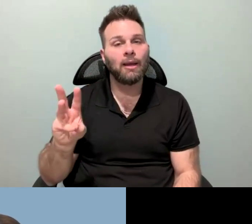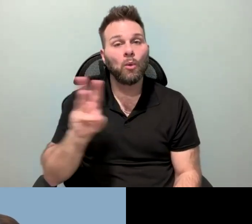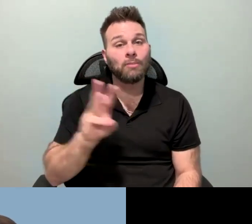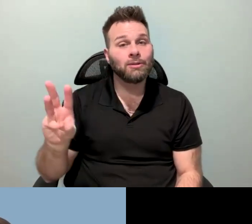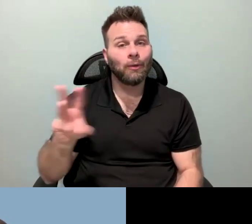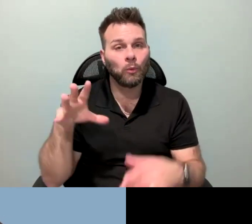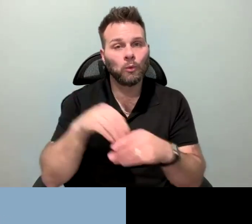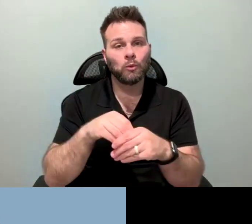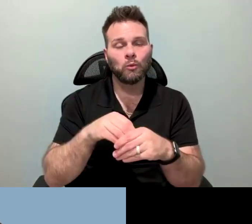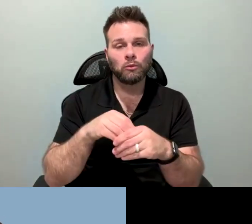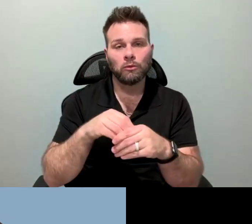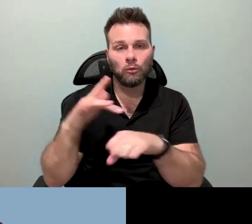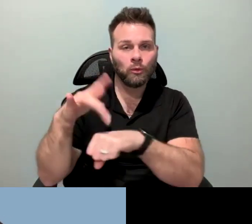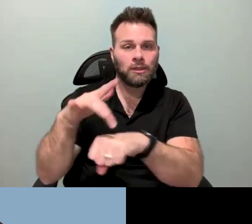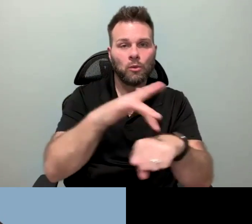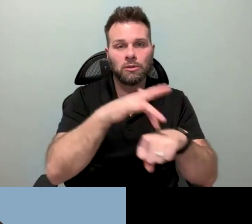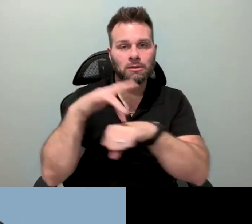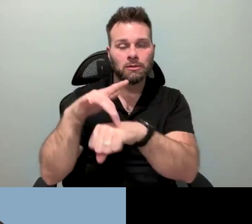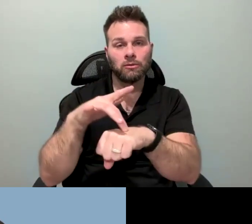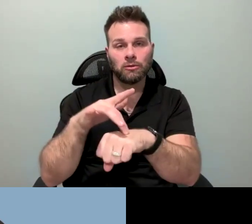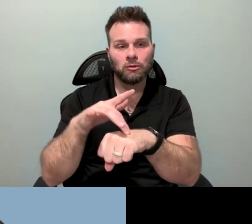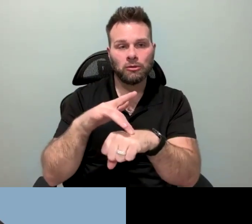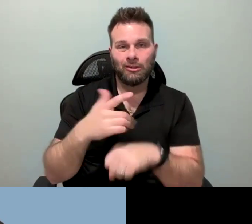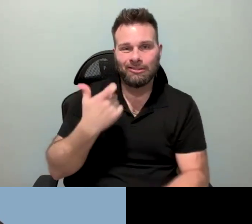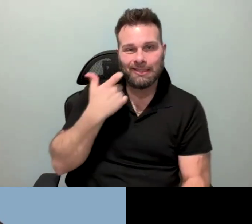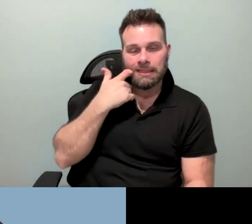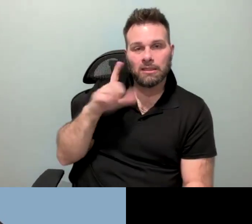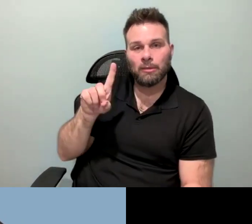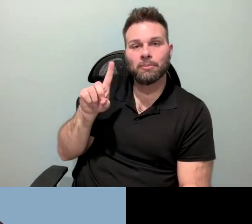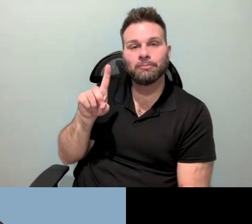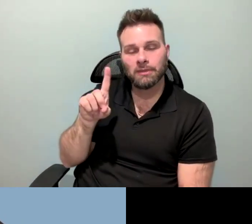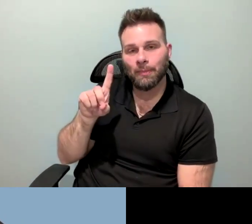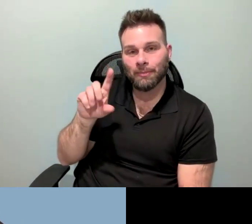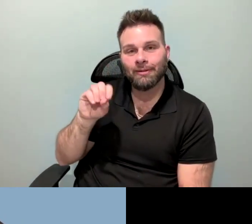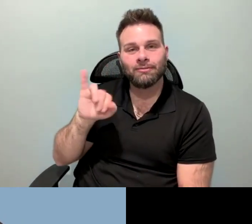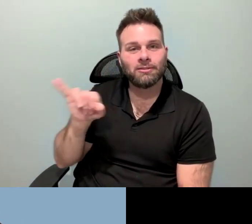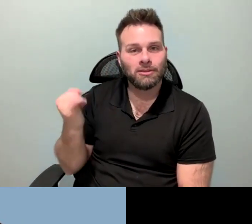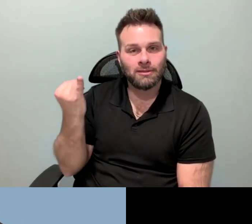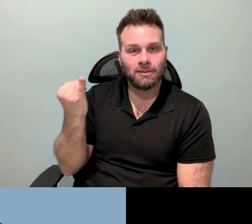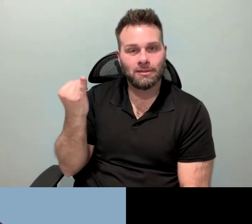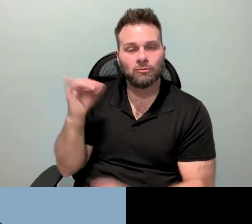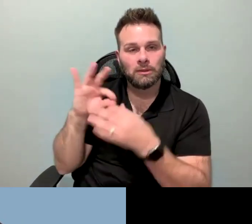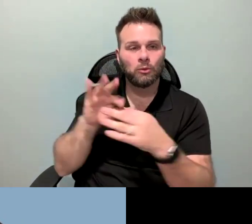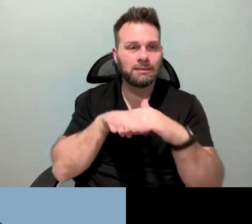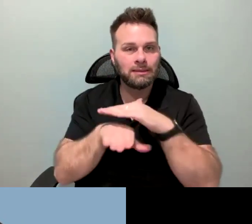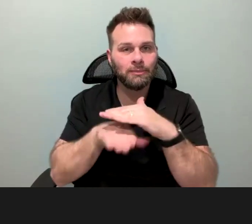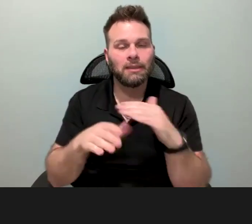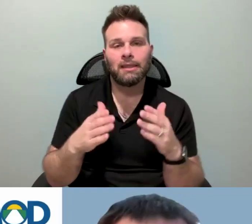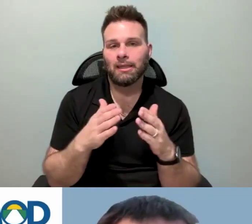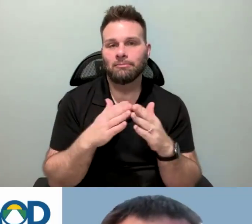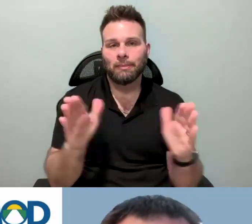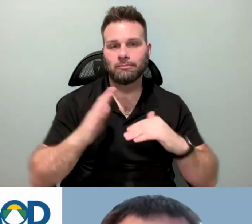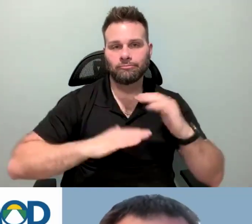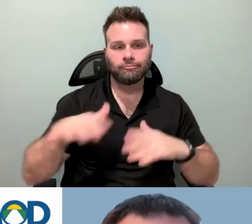the new Department of Justice regulations around digital accessibility for public entities. So that would be a